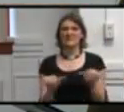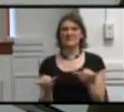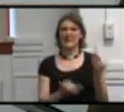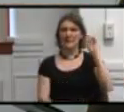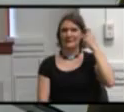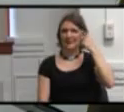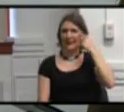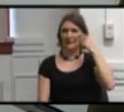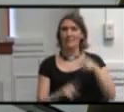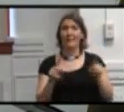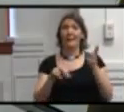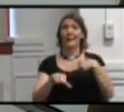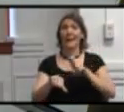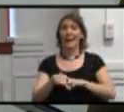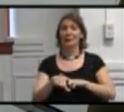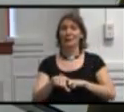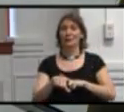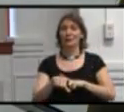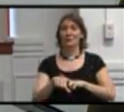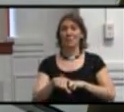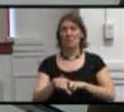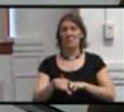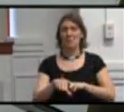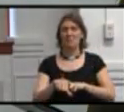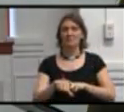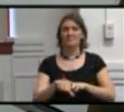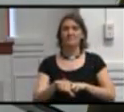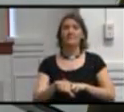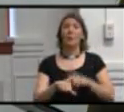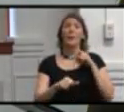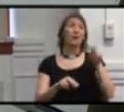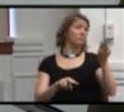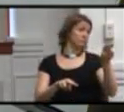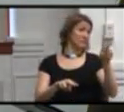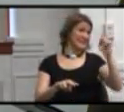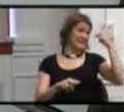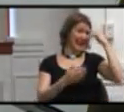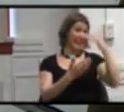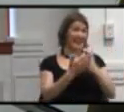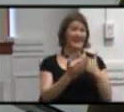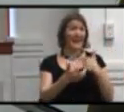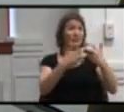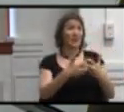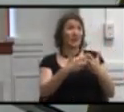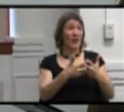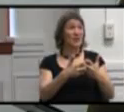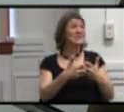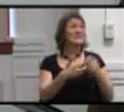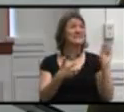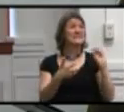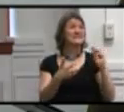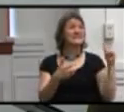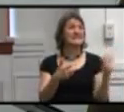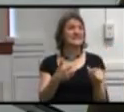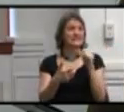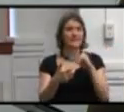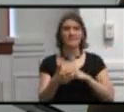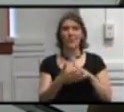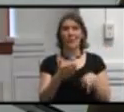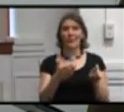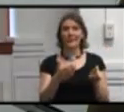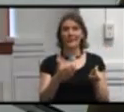the state does. We watched the state bid list. There wasn't a generator that met our specific needs